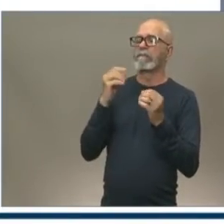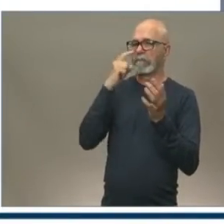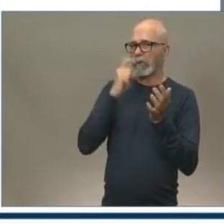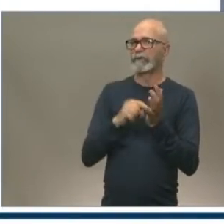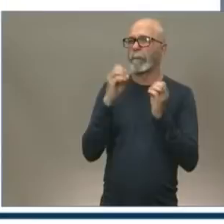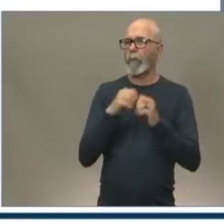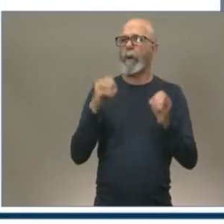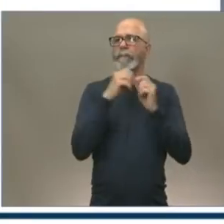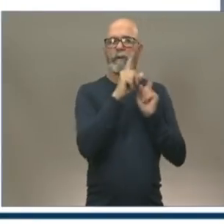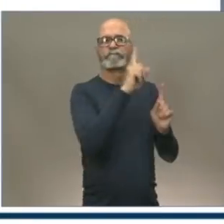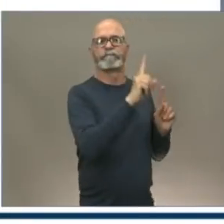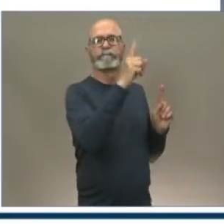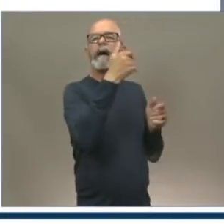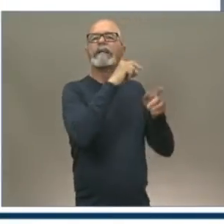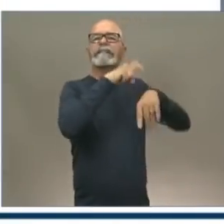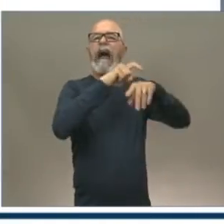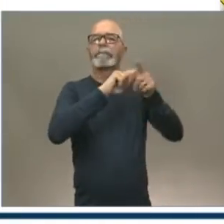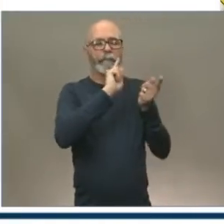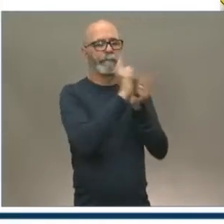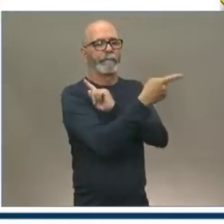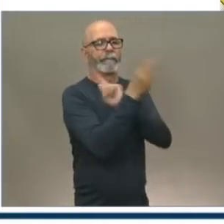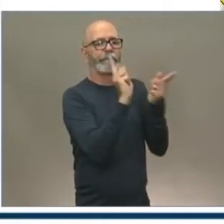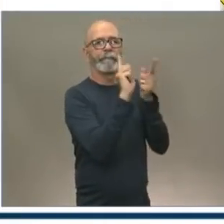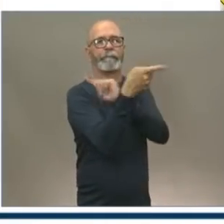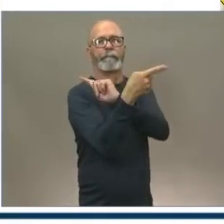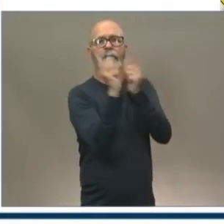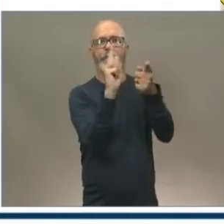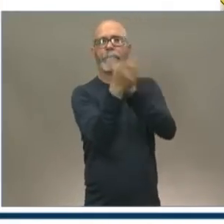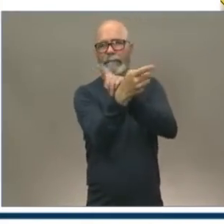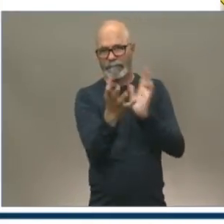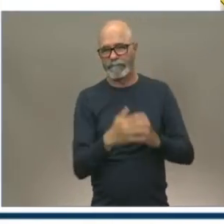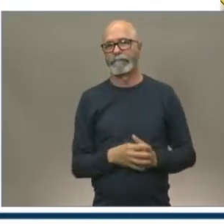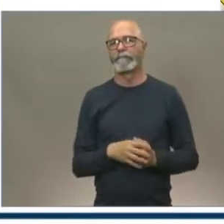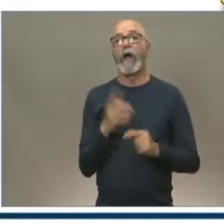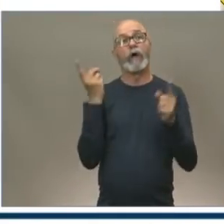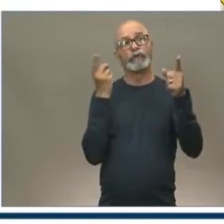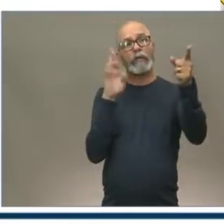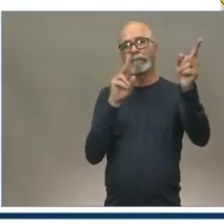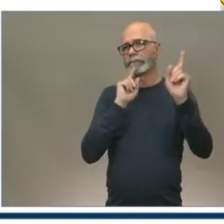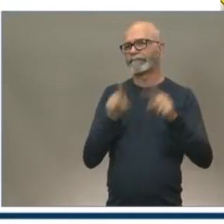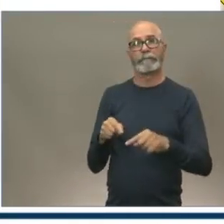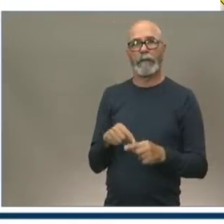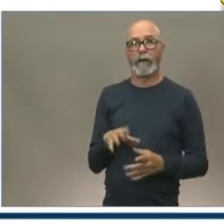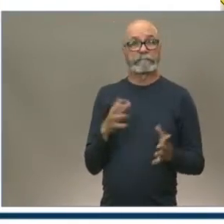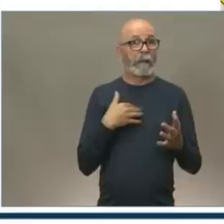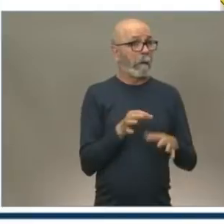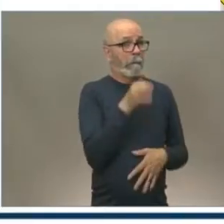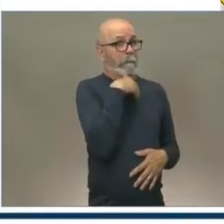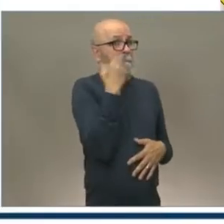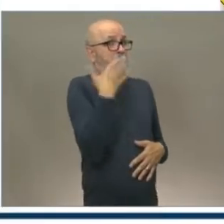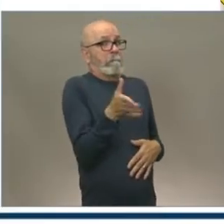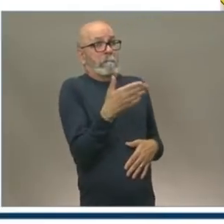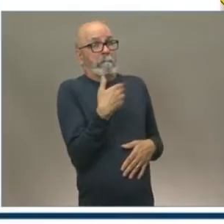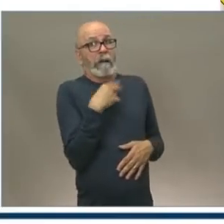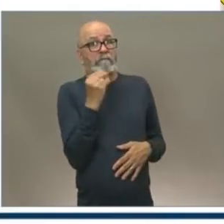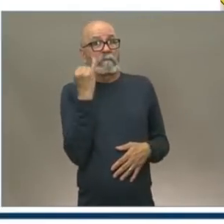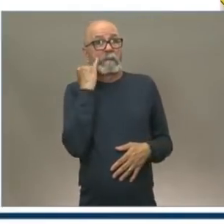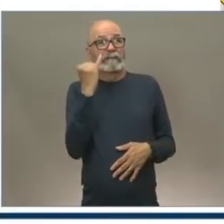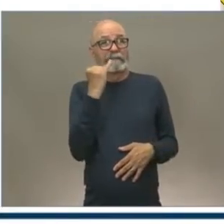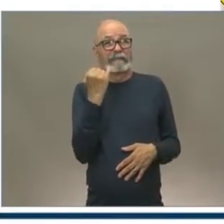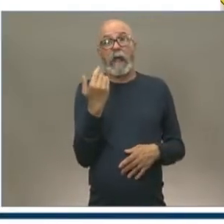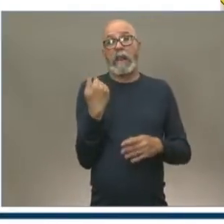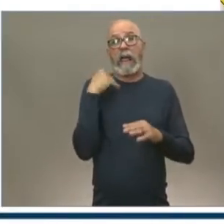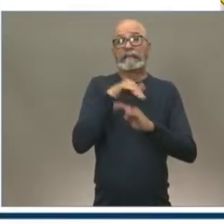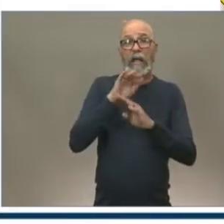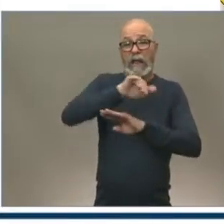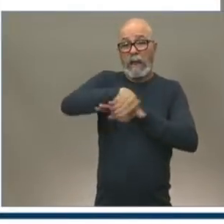up for this restriction. Yeah, I don't have an exact number. I have a lot of discussions. Teams are working on this from last night through today and tomorrow,